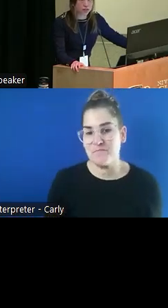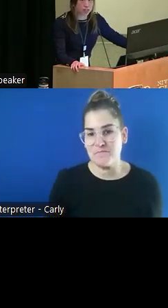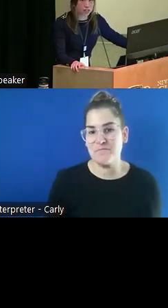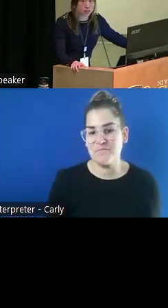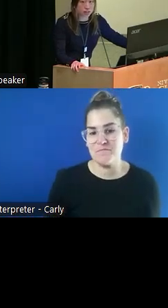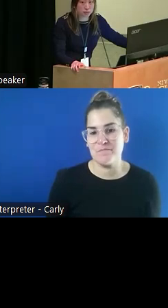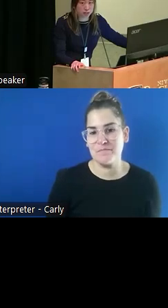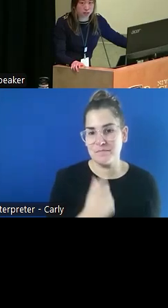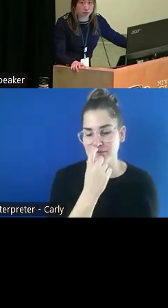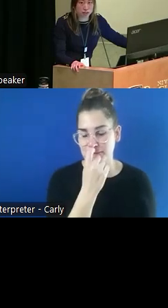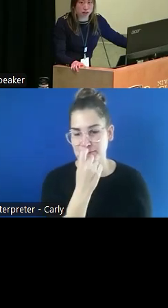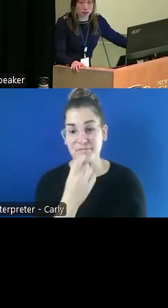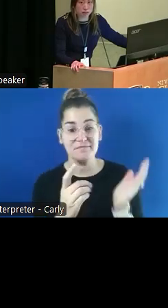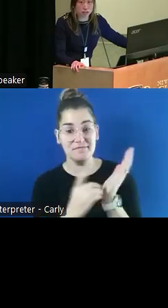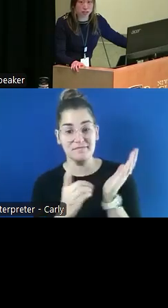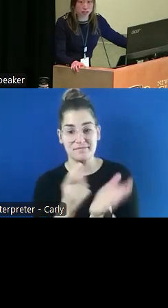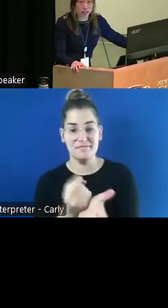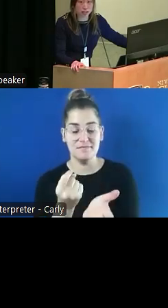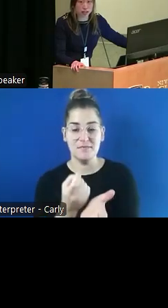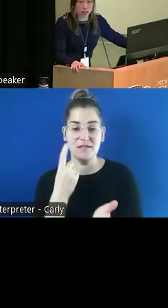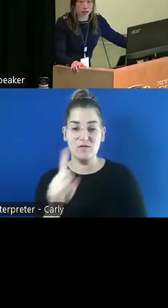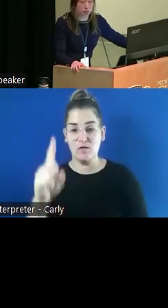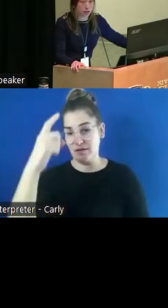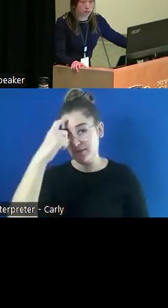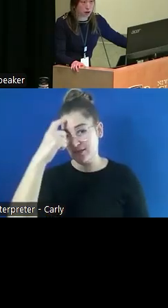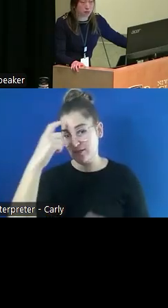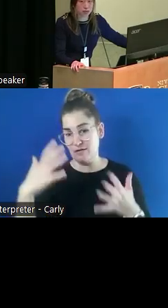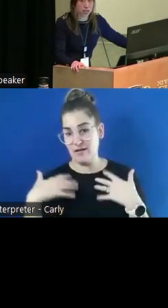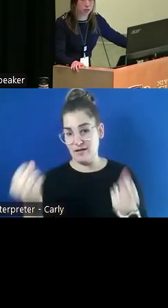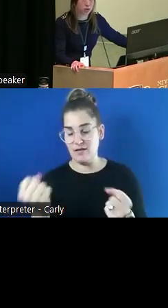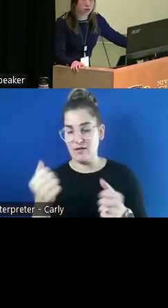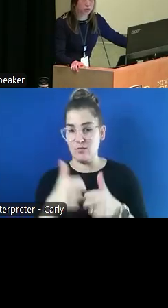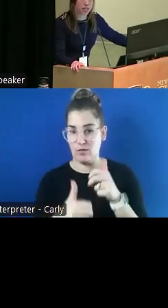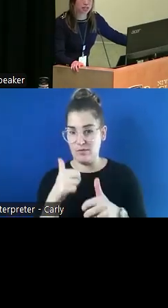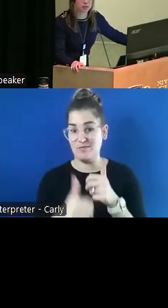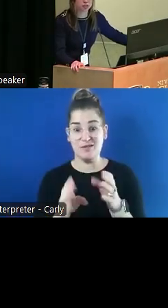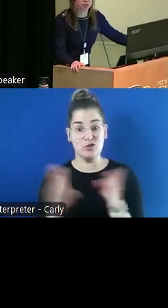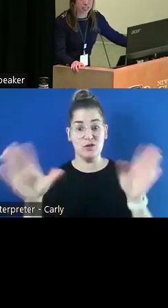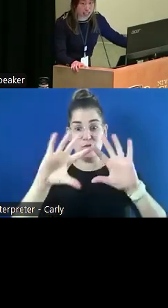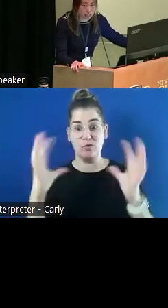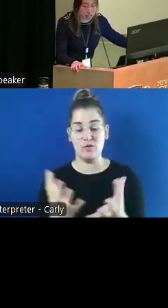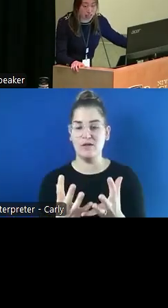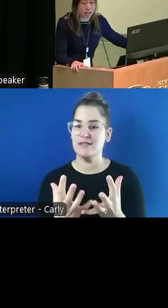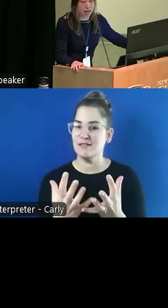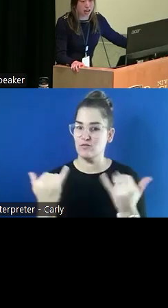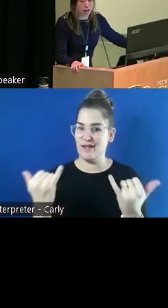So digital therapeutics for mental health problems as a whole has been